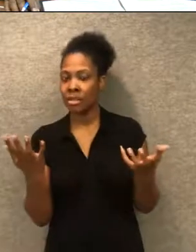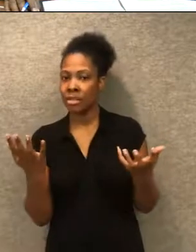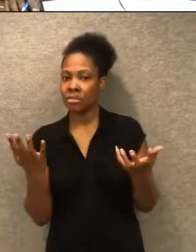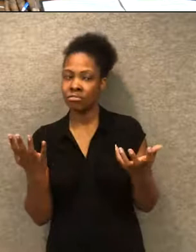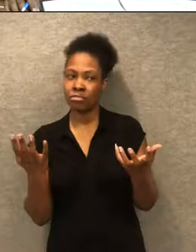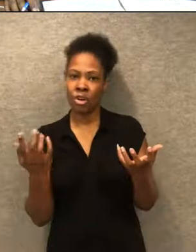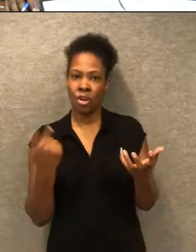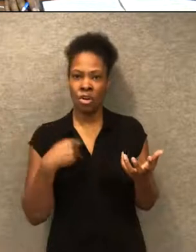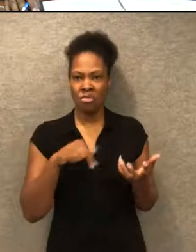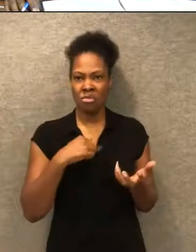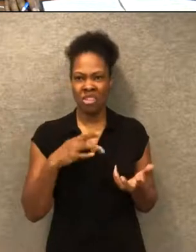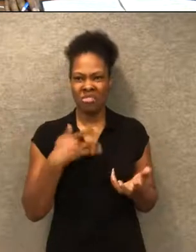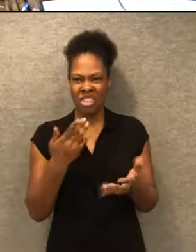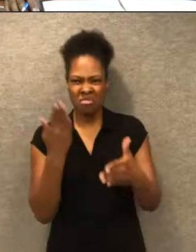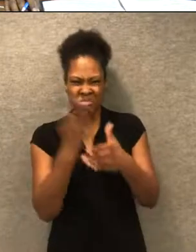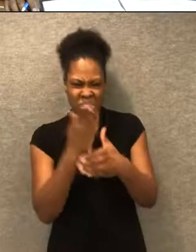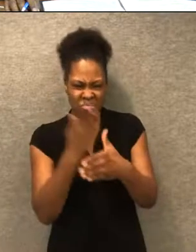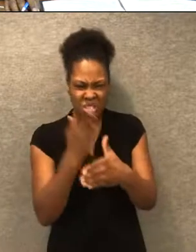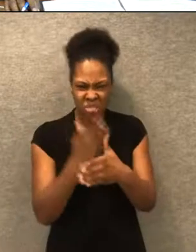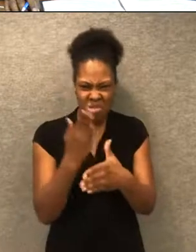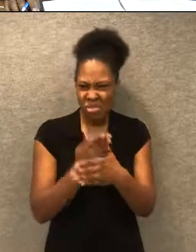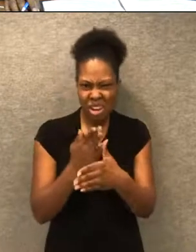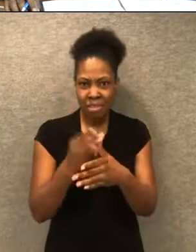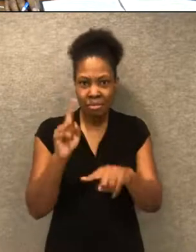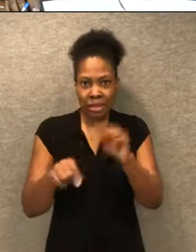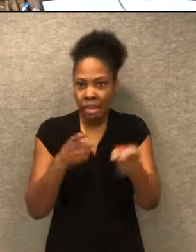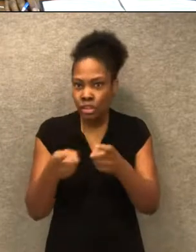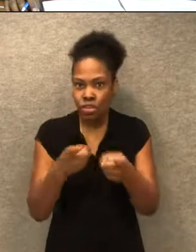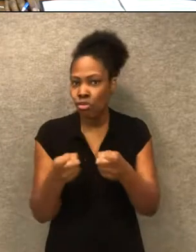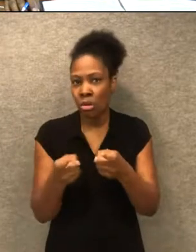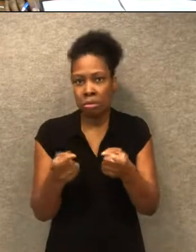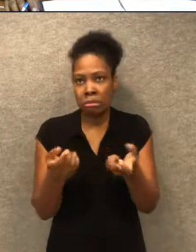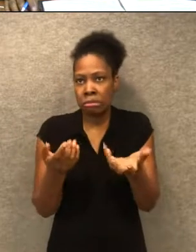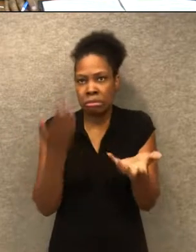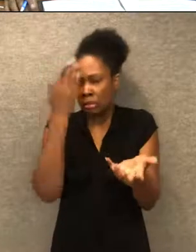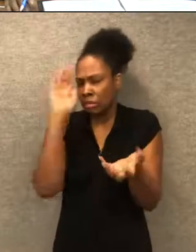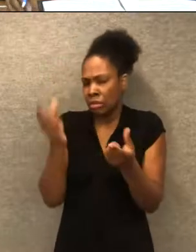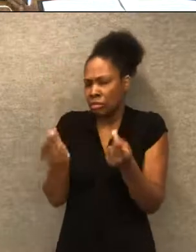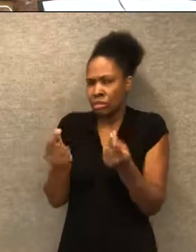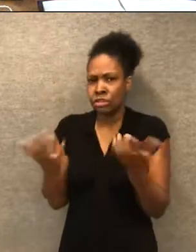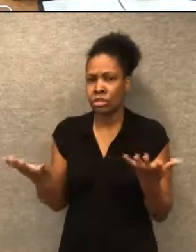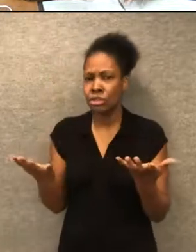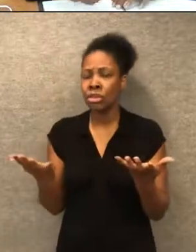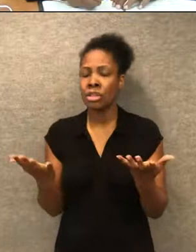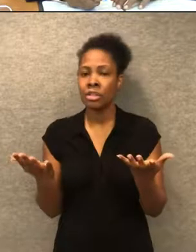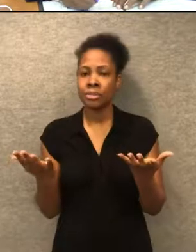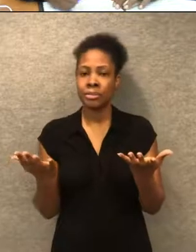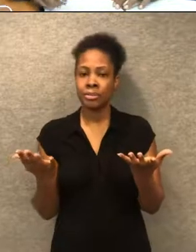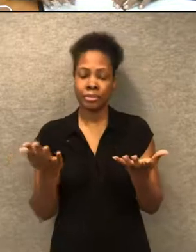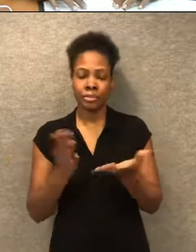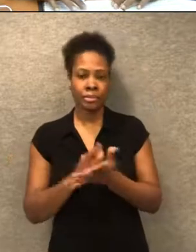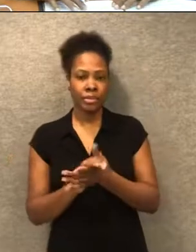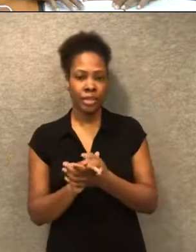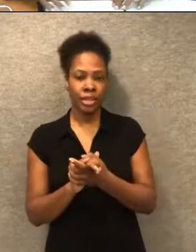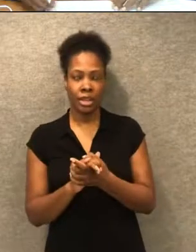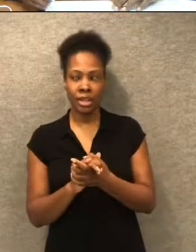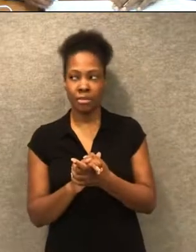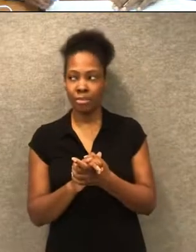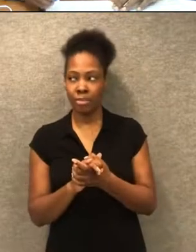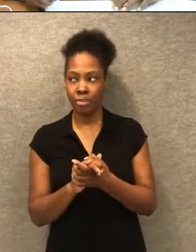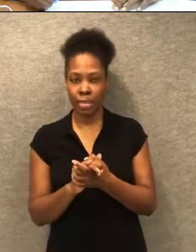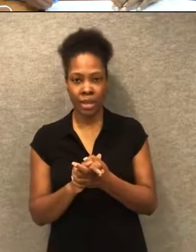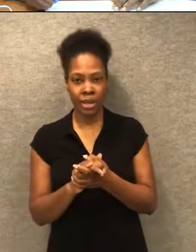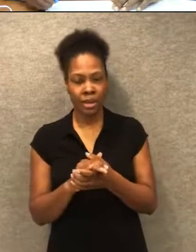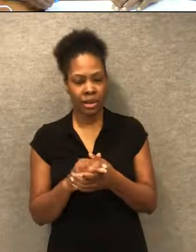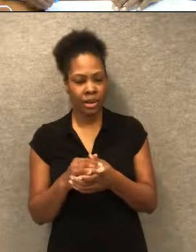more irritable and we can't get a control of it. We don't know what to do with it. And again, going back to, I always look at functioning.